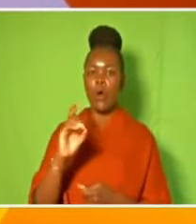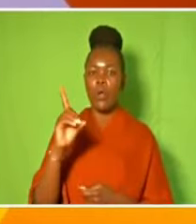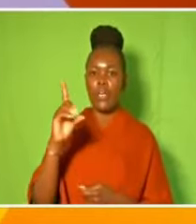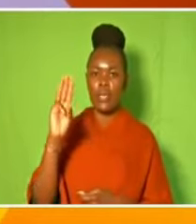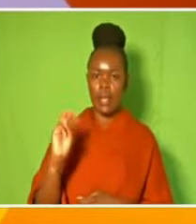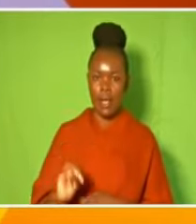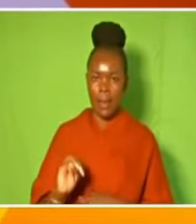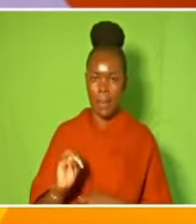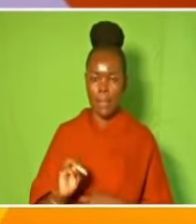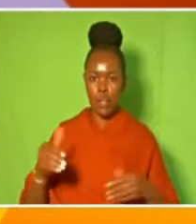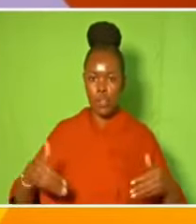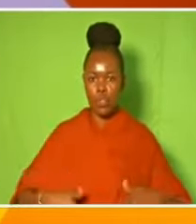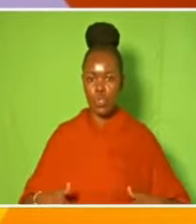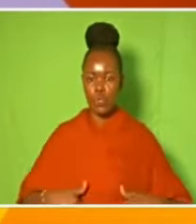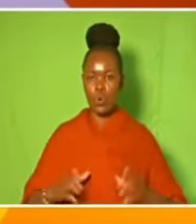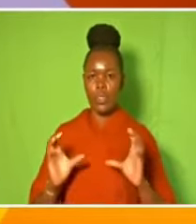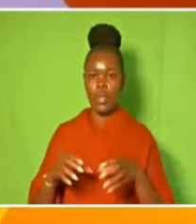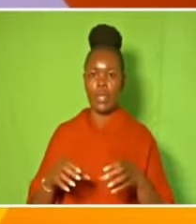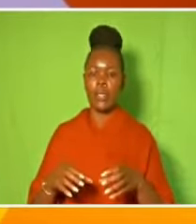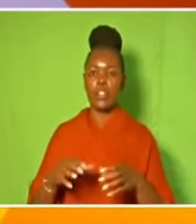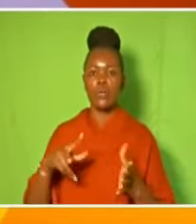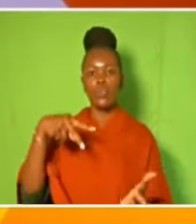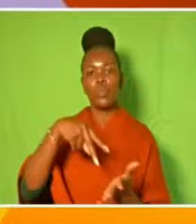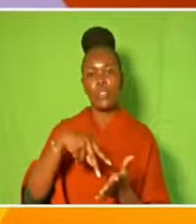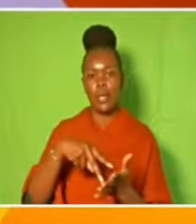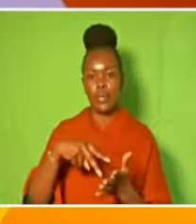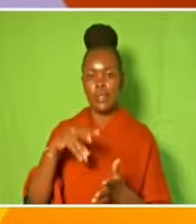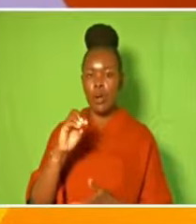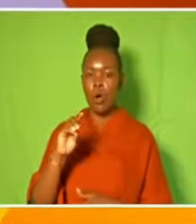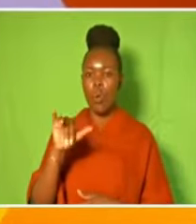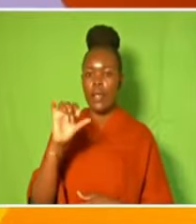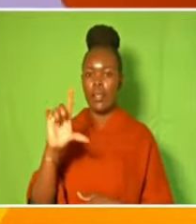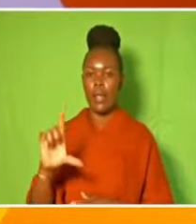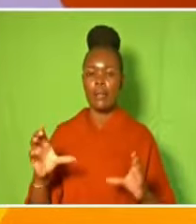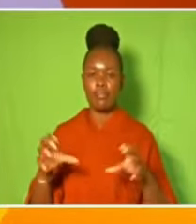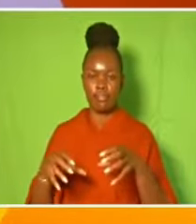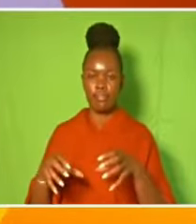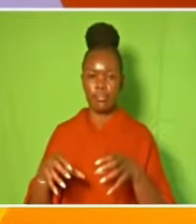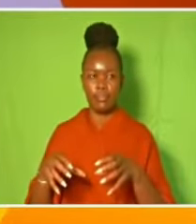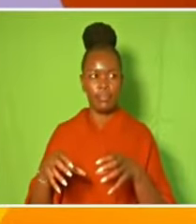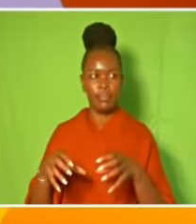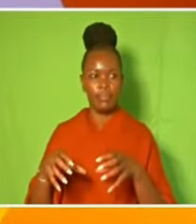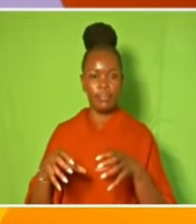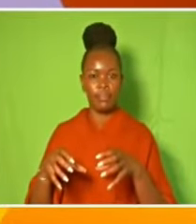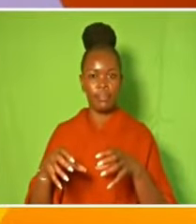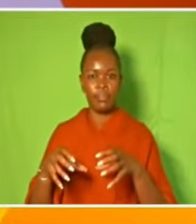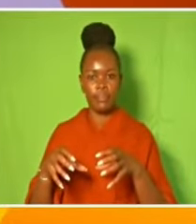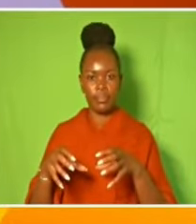League to stand for recognition.